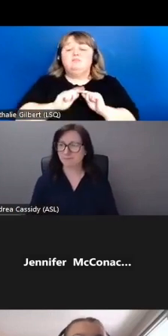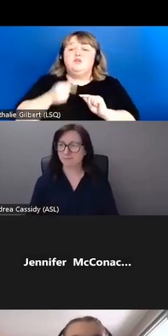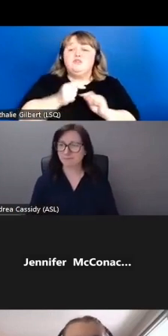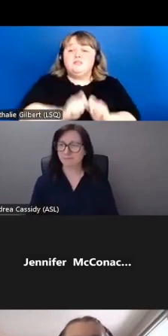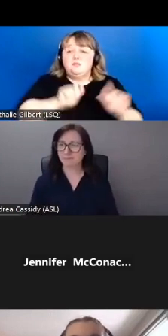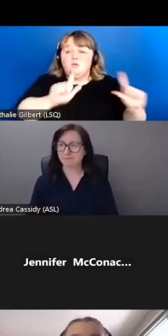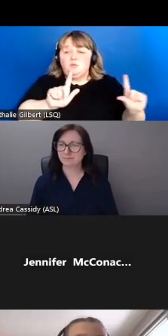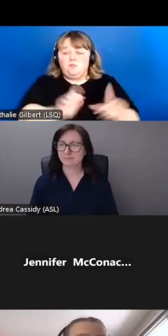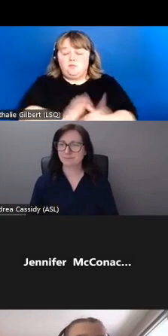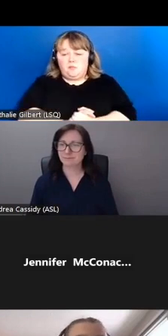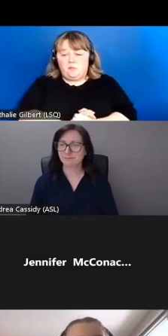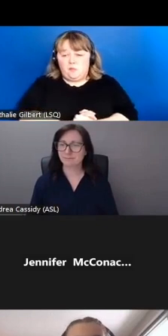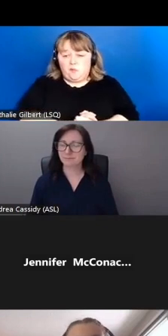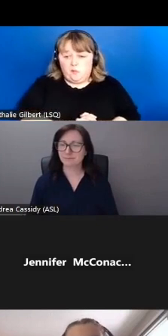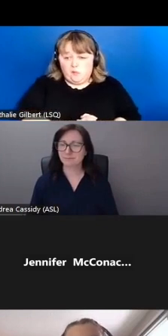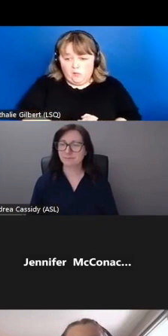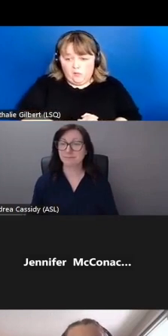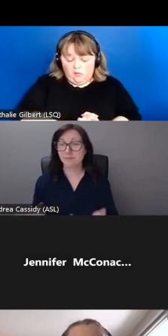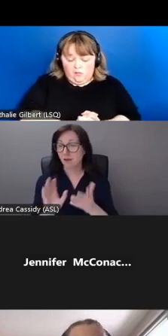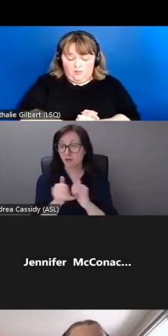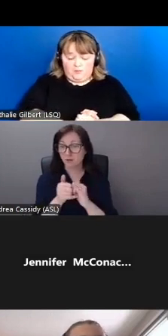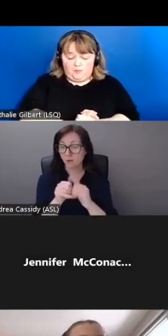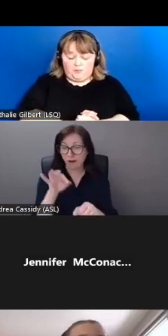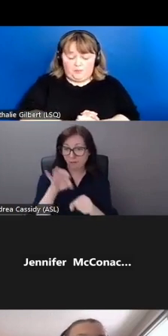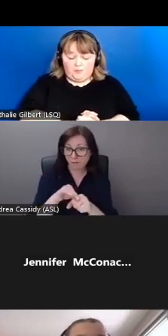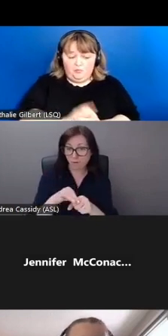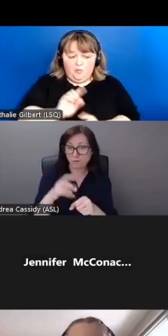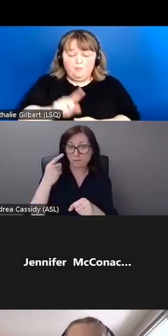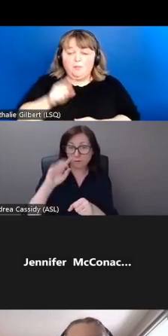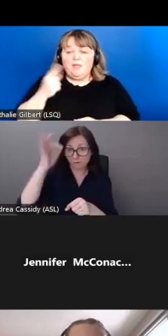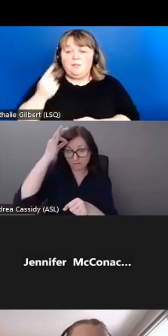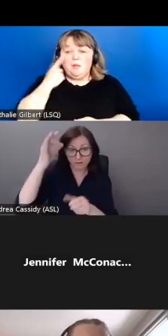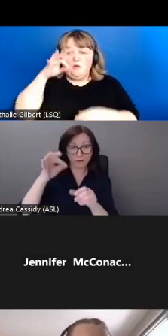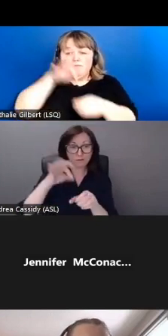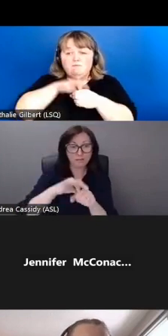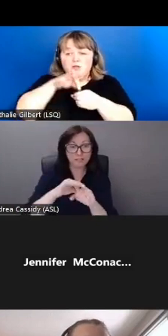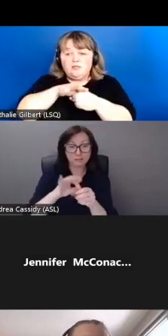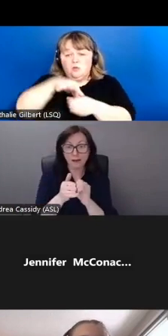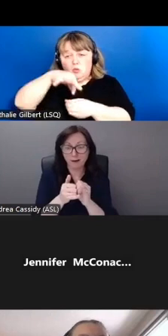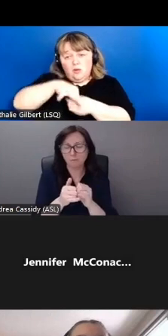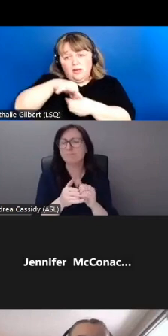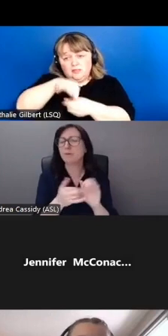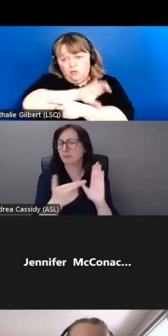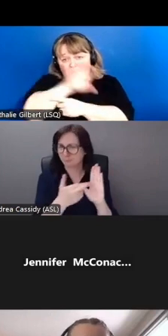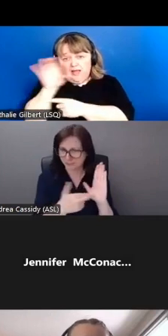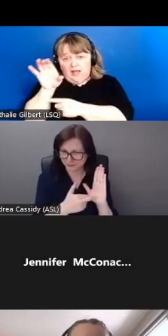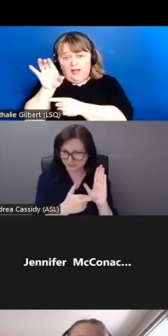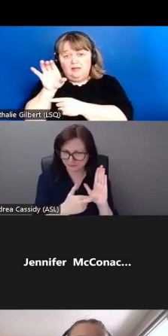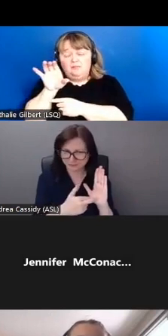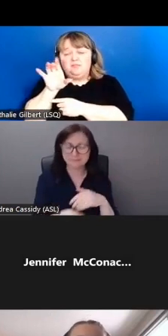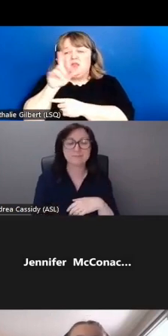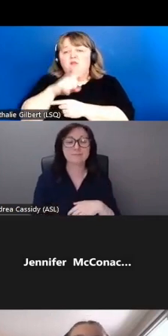So first, in order to vote in the federal election, you must register to vote. So Elections